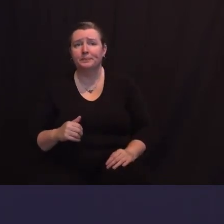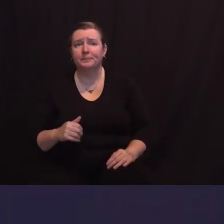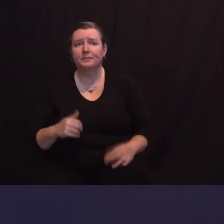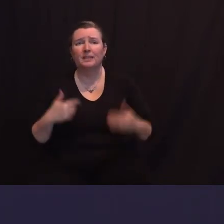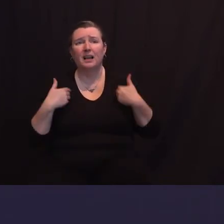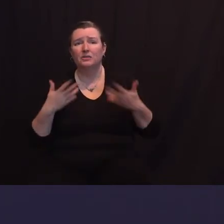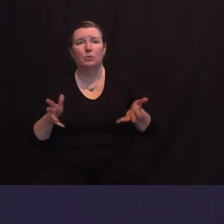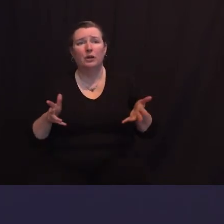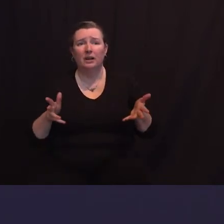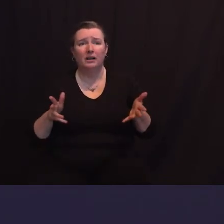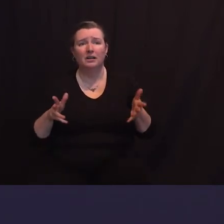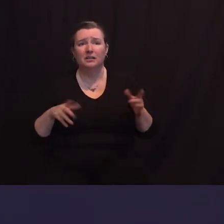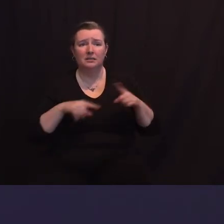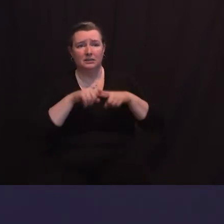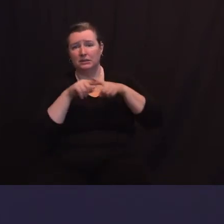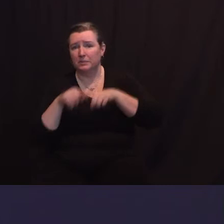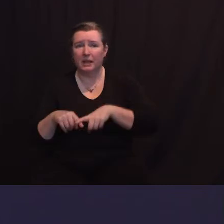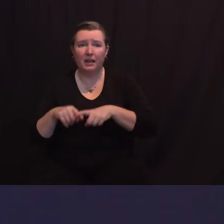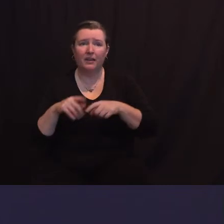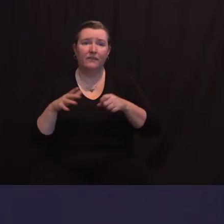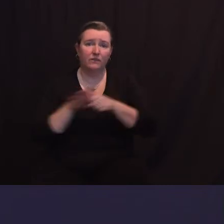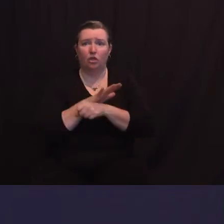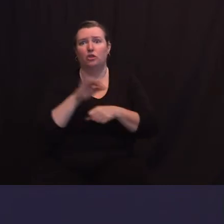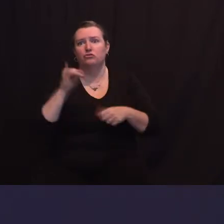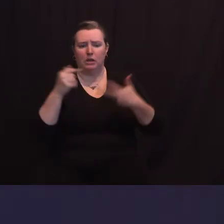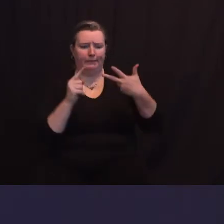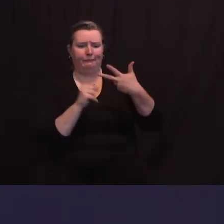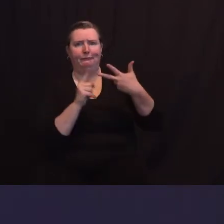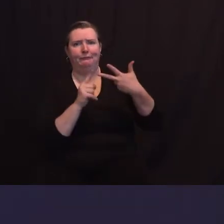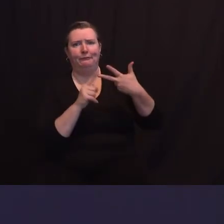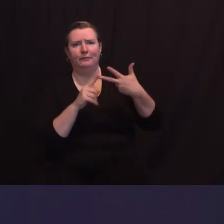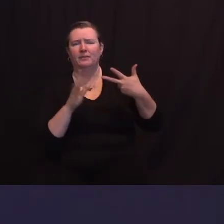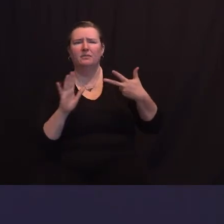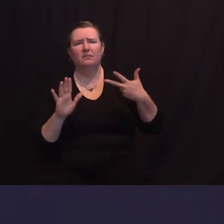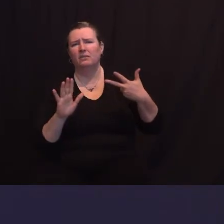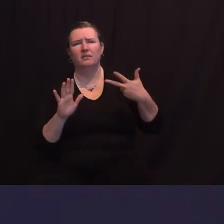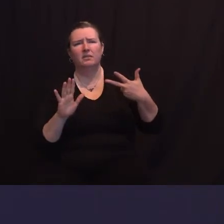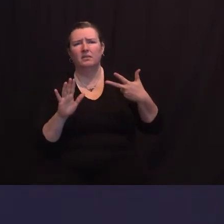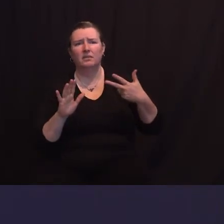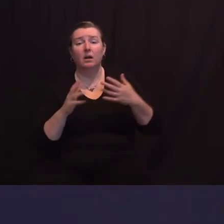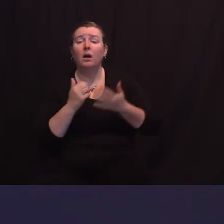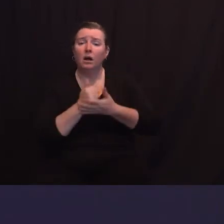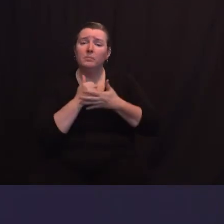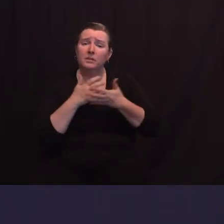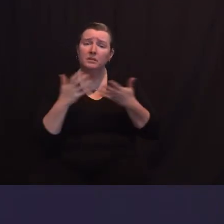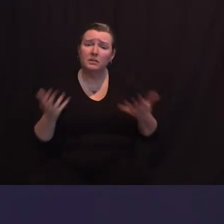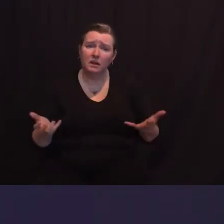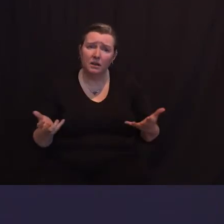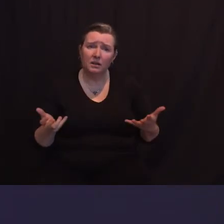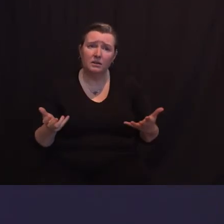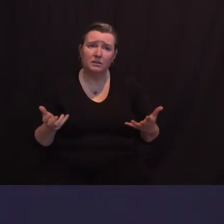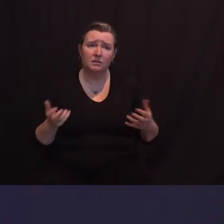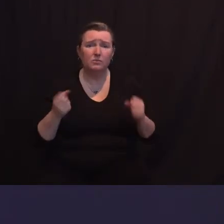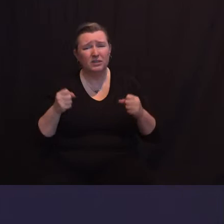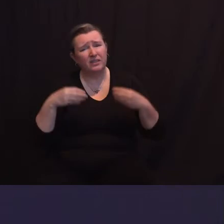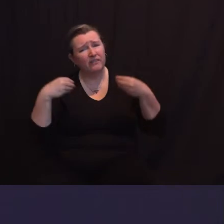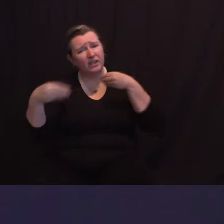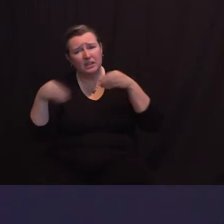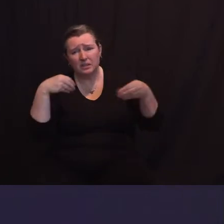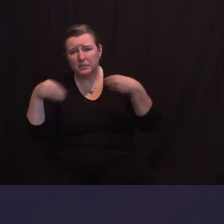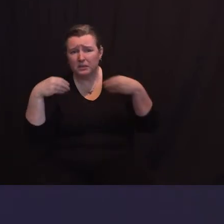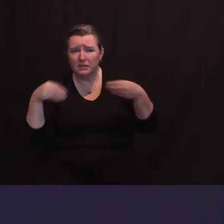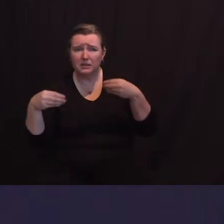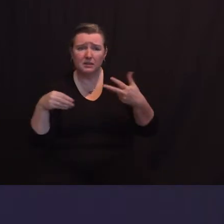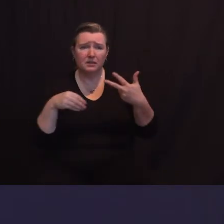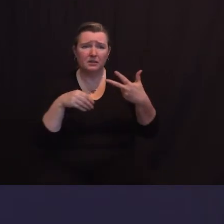but the J&J supply is the bigger game changer. That allows us a flexibility that we just don't have with Pfizer